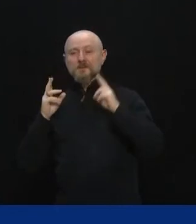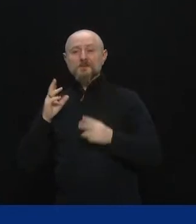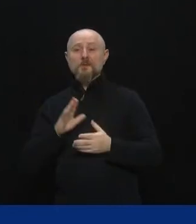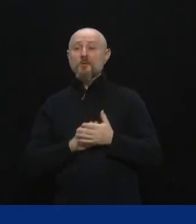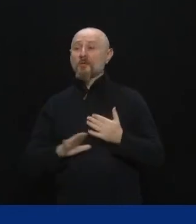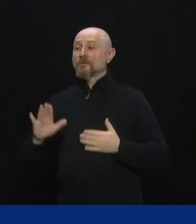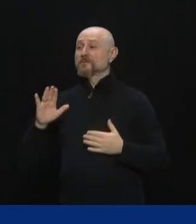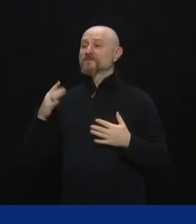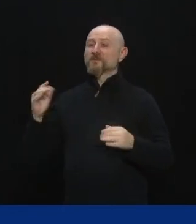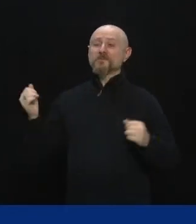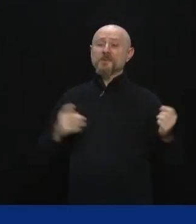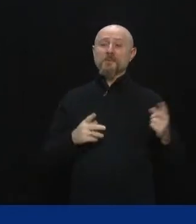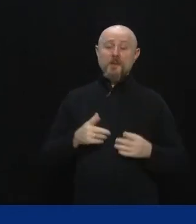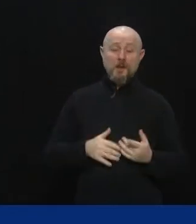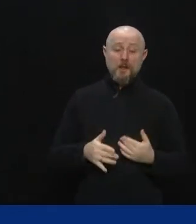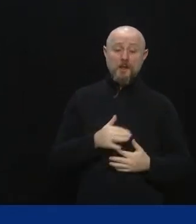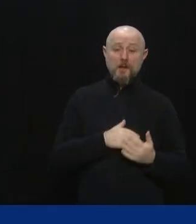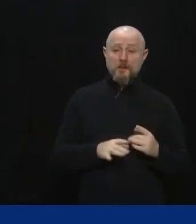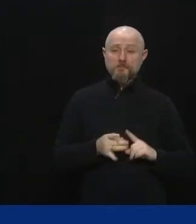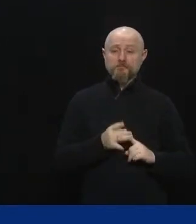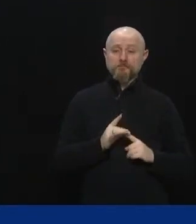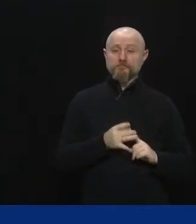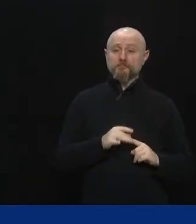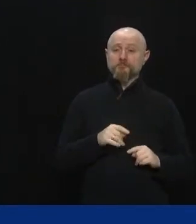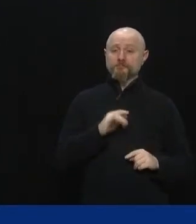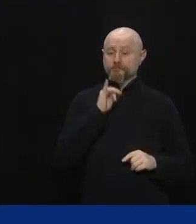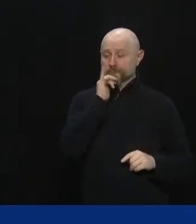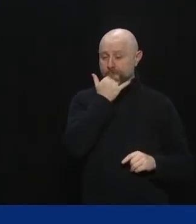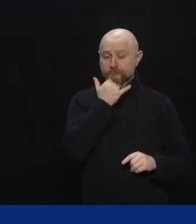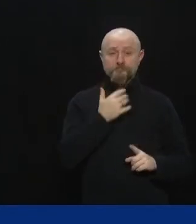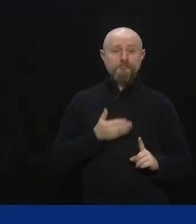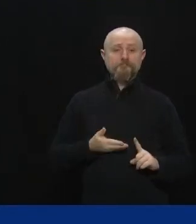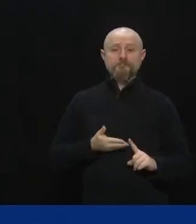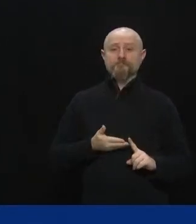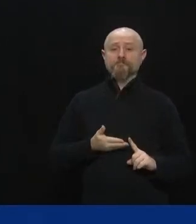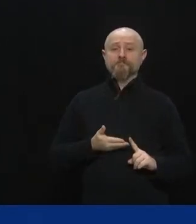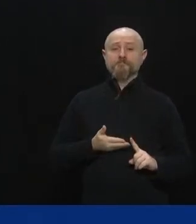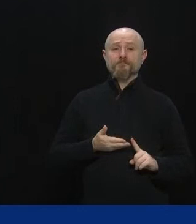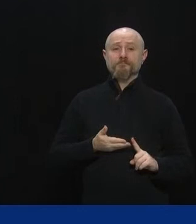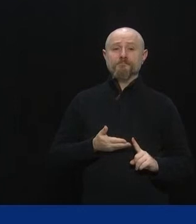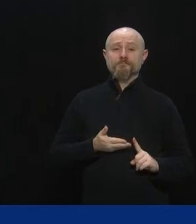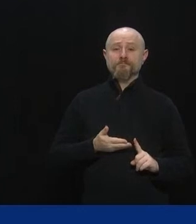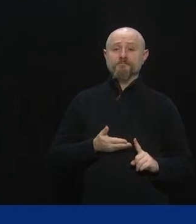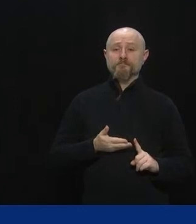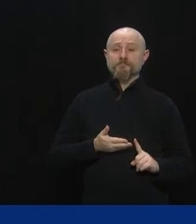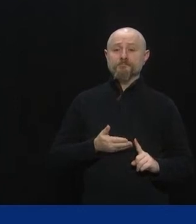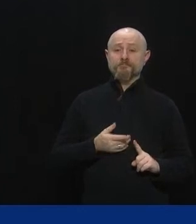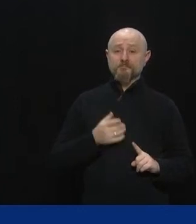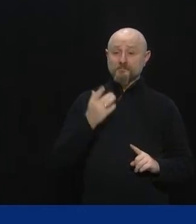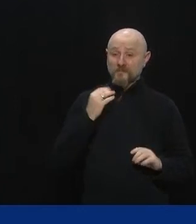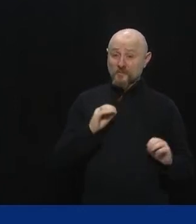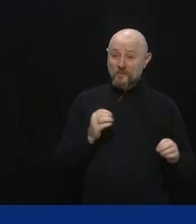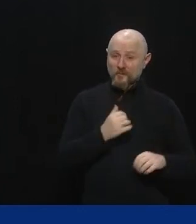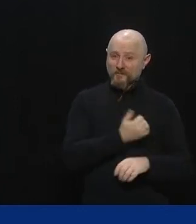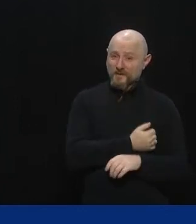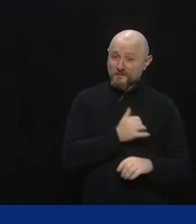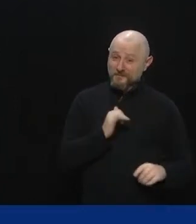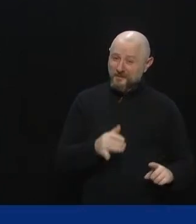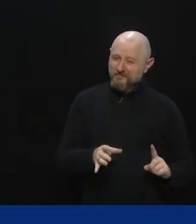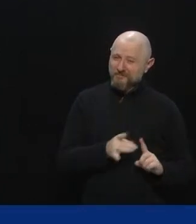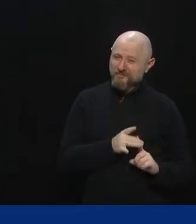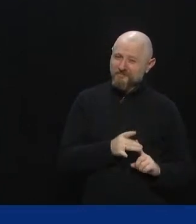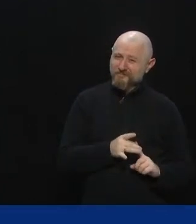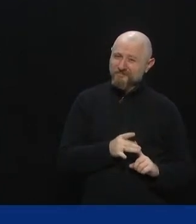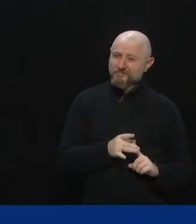this petri dish of the holidays. And these kids, because they were not vaccinated, were